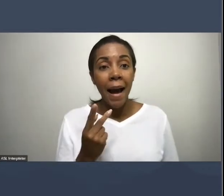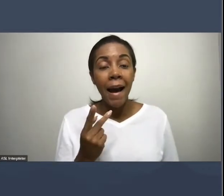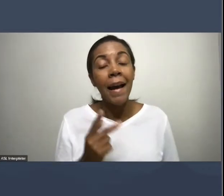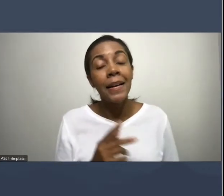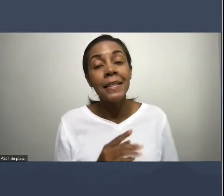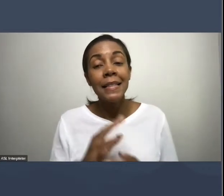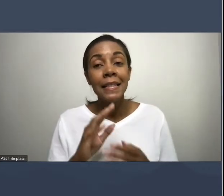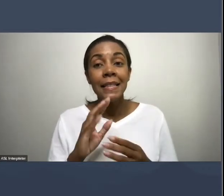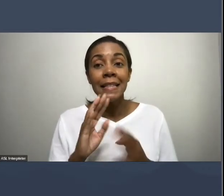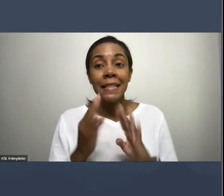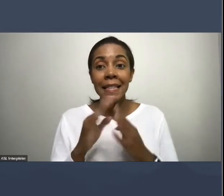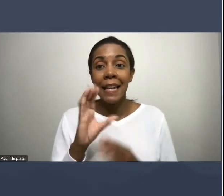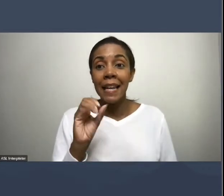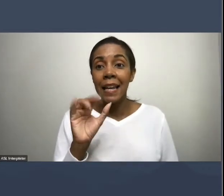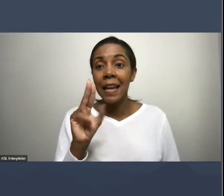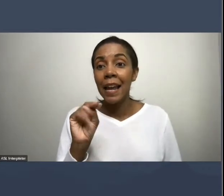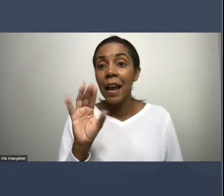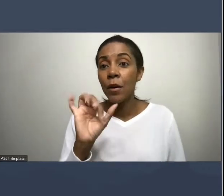glad to have you back in person.